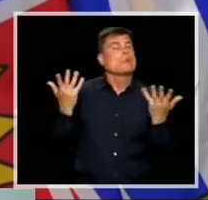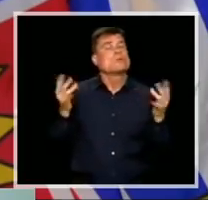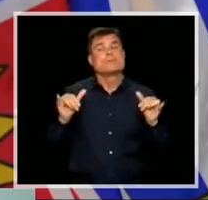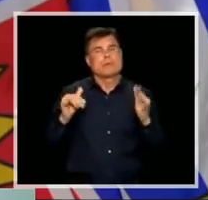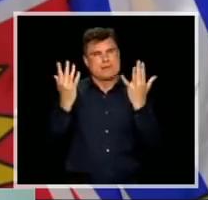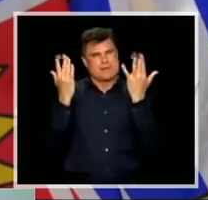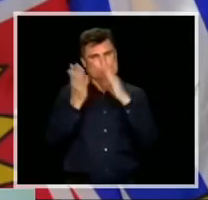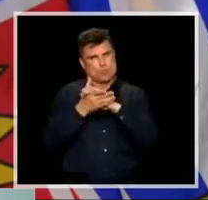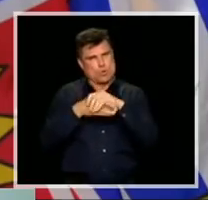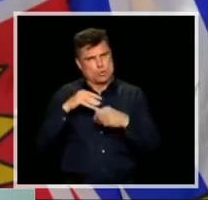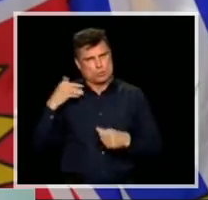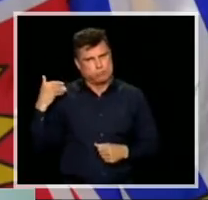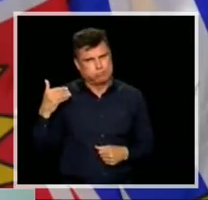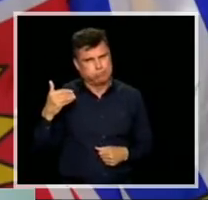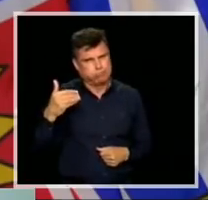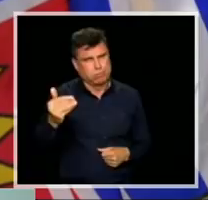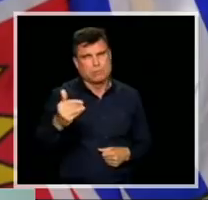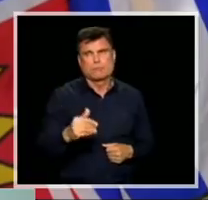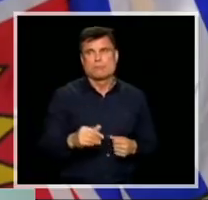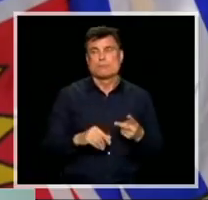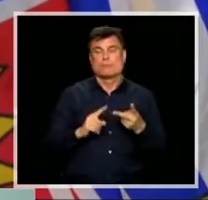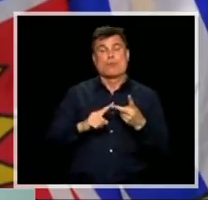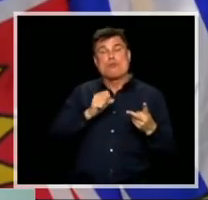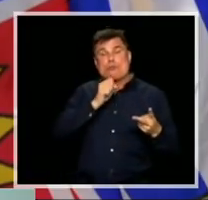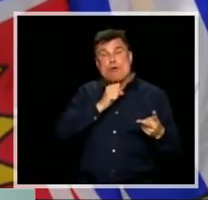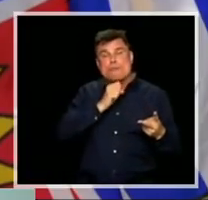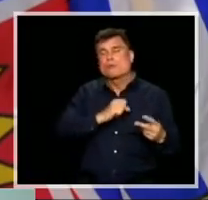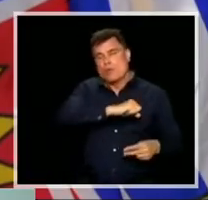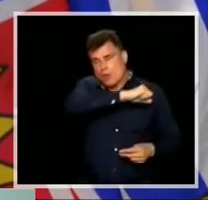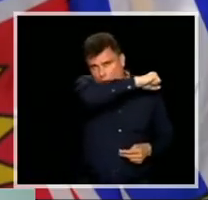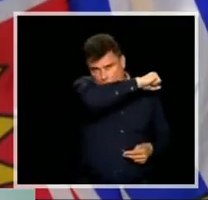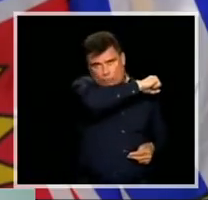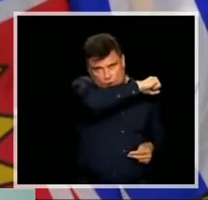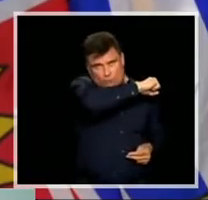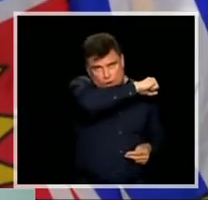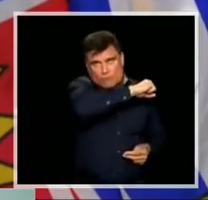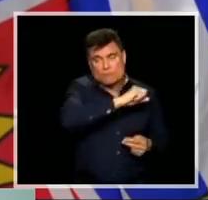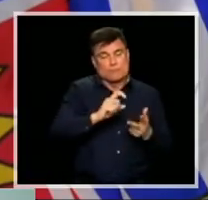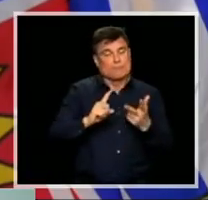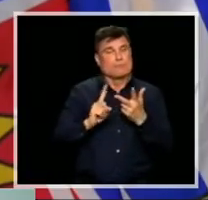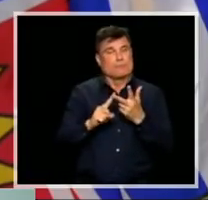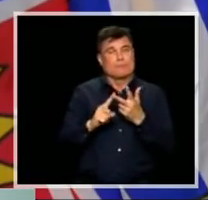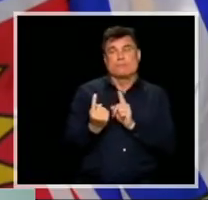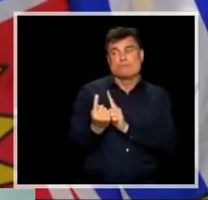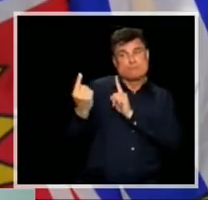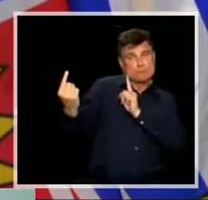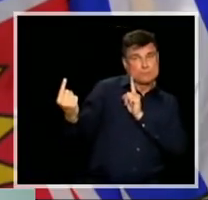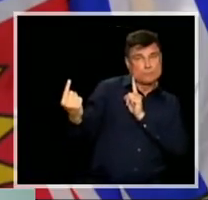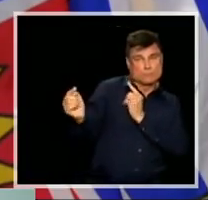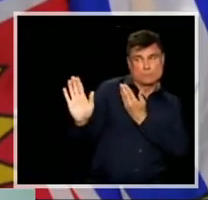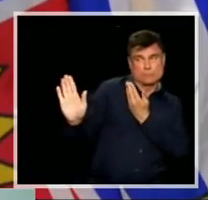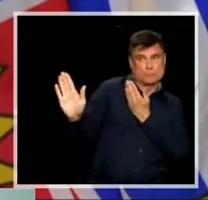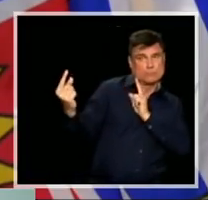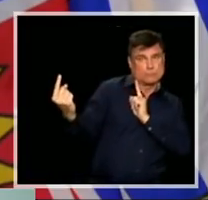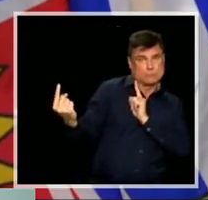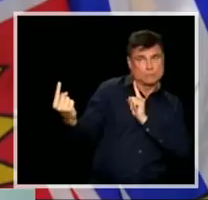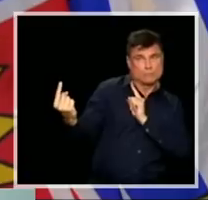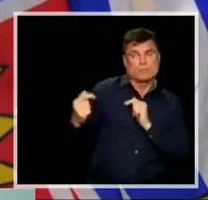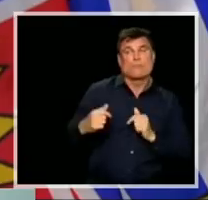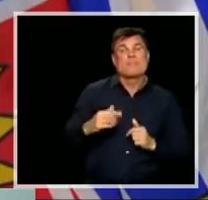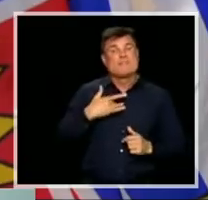doesn't respond as well to some vaccines. And so for influenza, for example, our immune response may